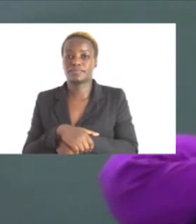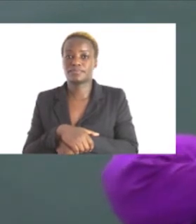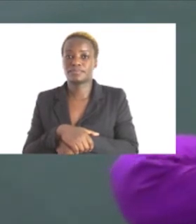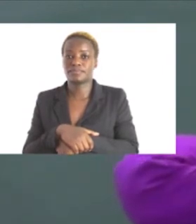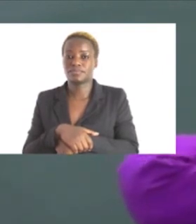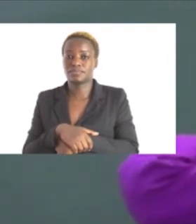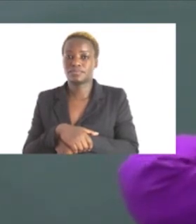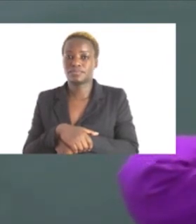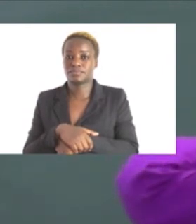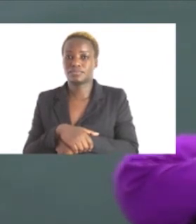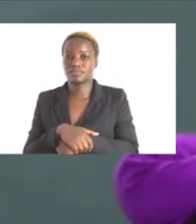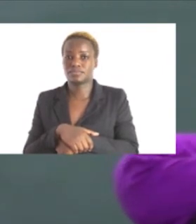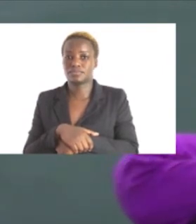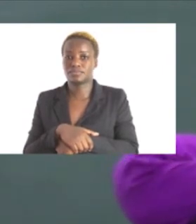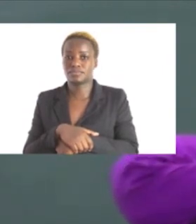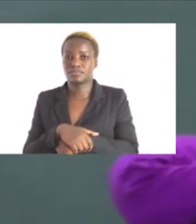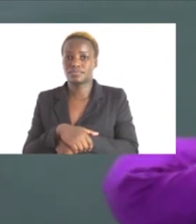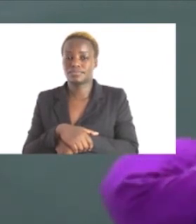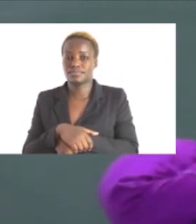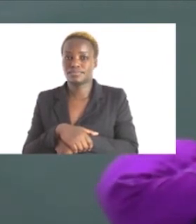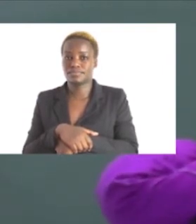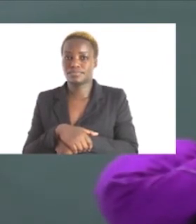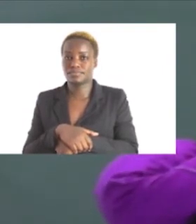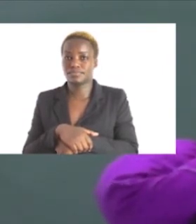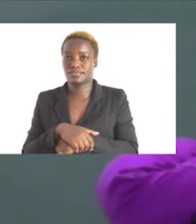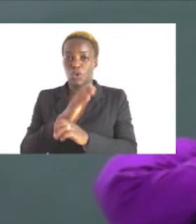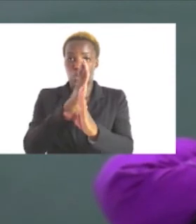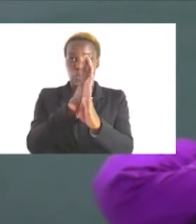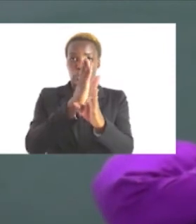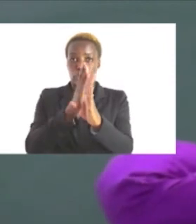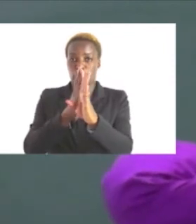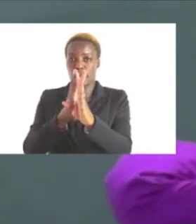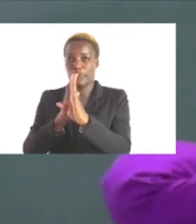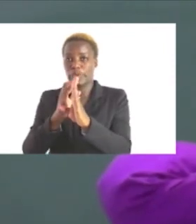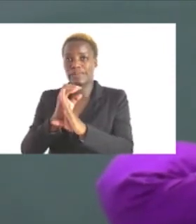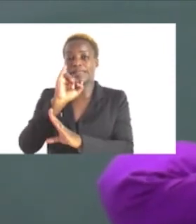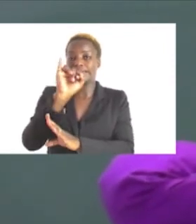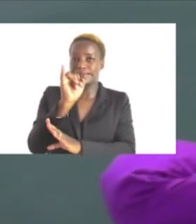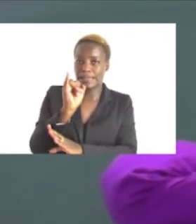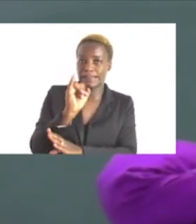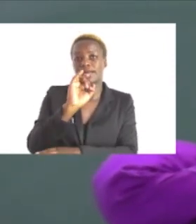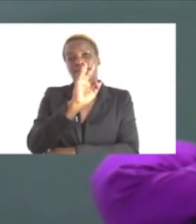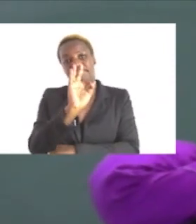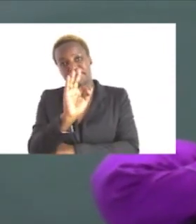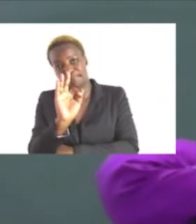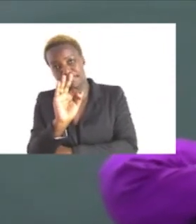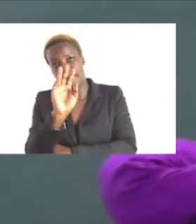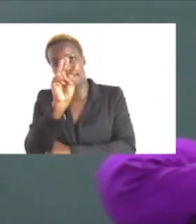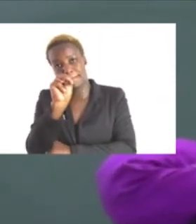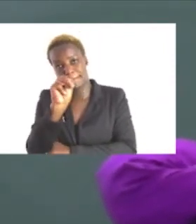names of the months orderly, accordingly to our calendar. We have January,